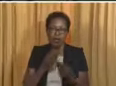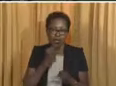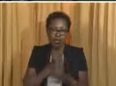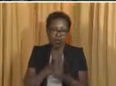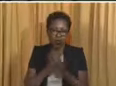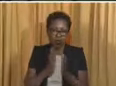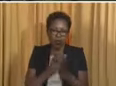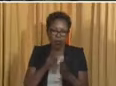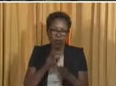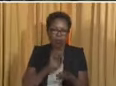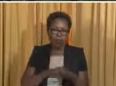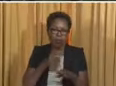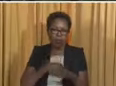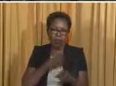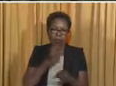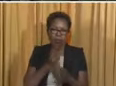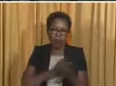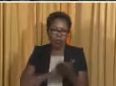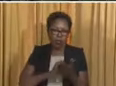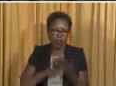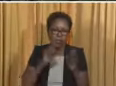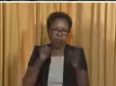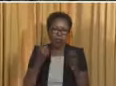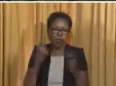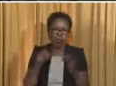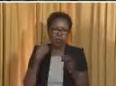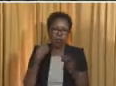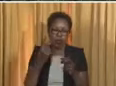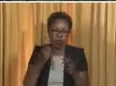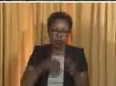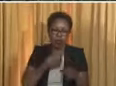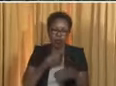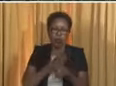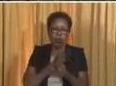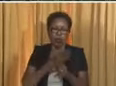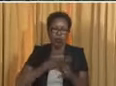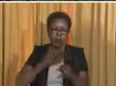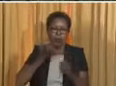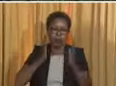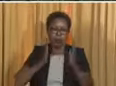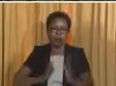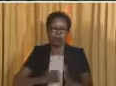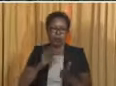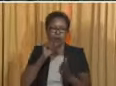2, I think does apply, and I have made findings that they can only be